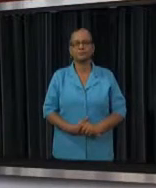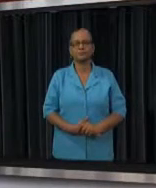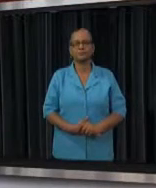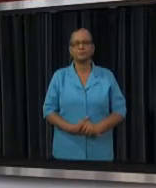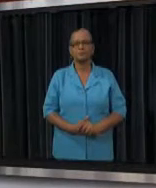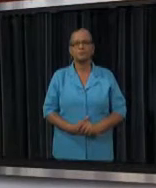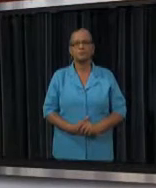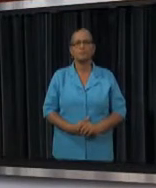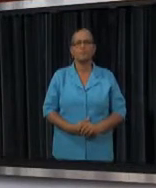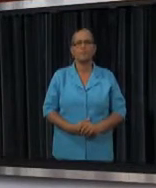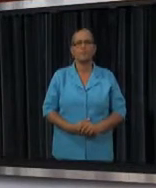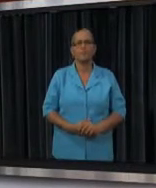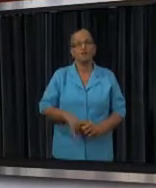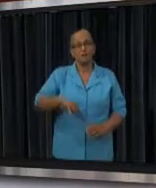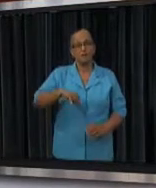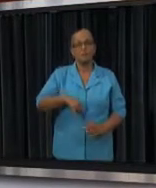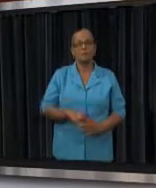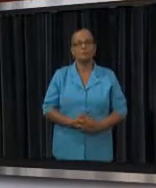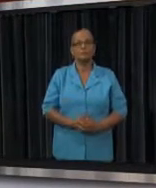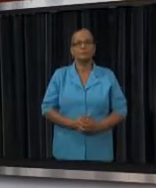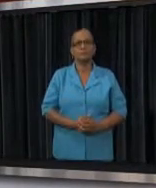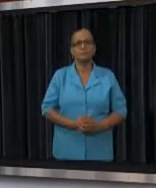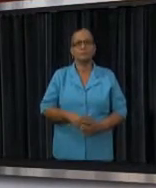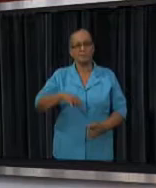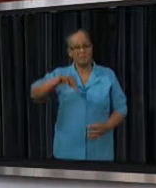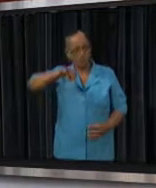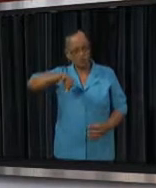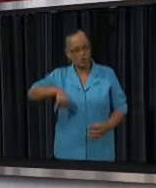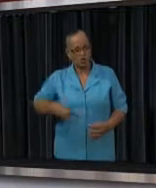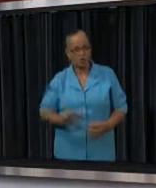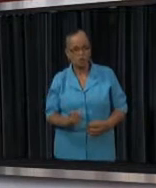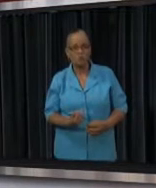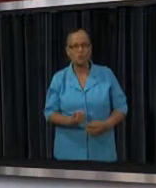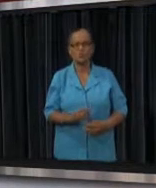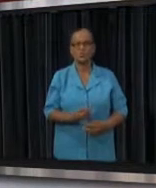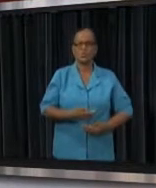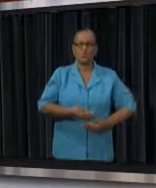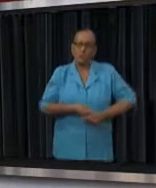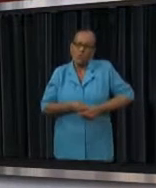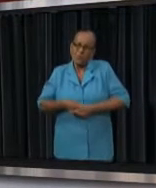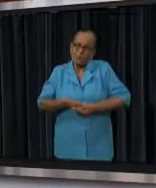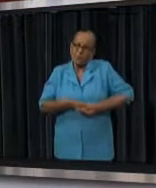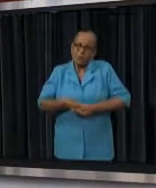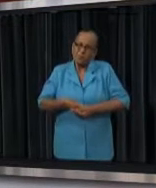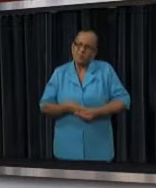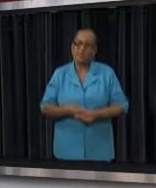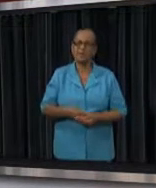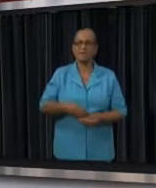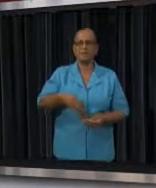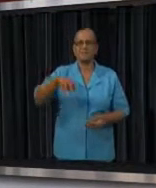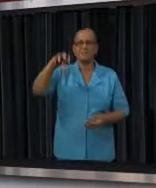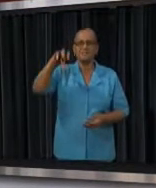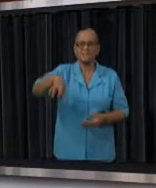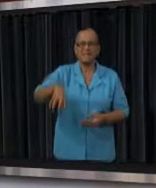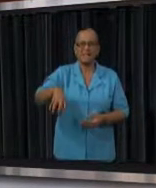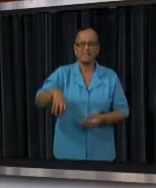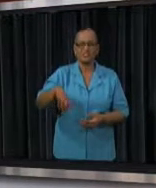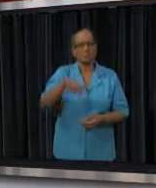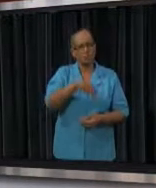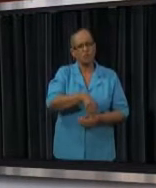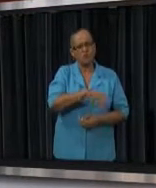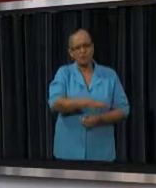The Neonatal and Pediatric Intensive Care Center is now available for children